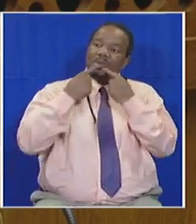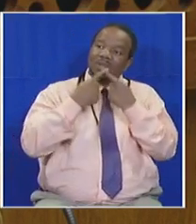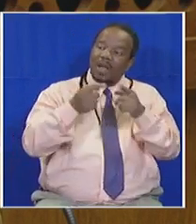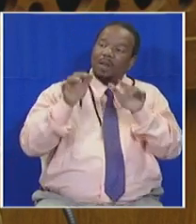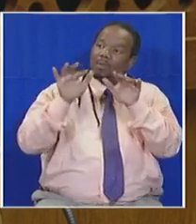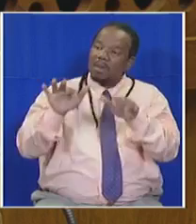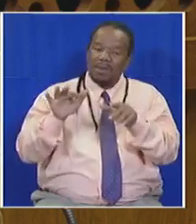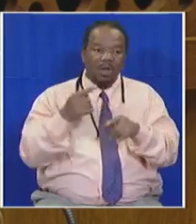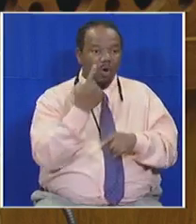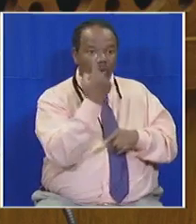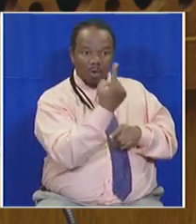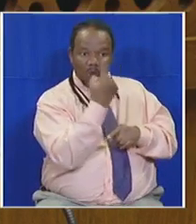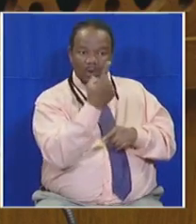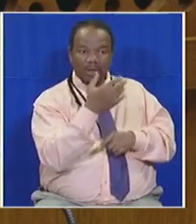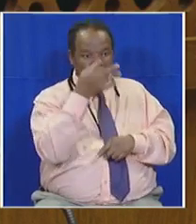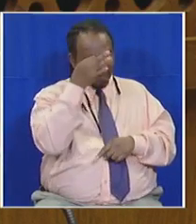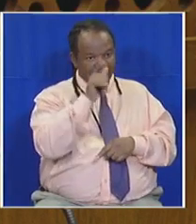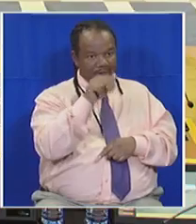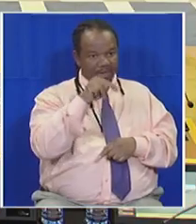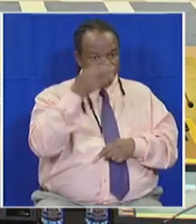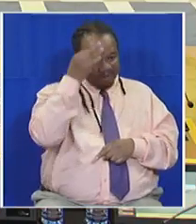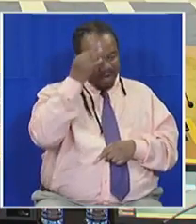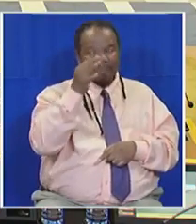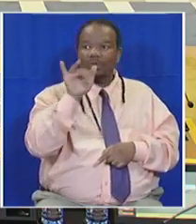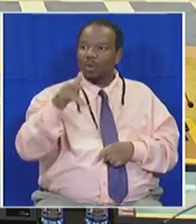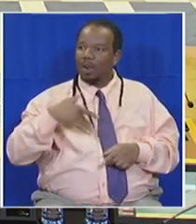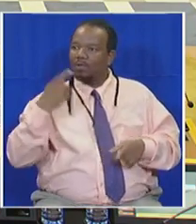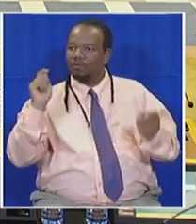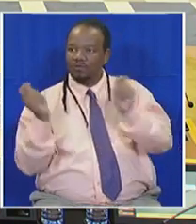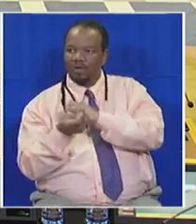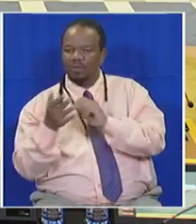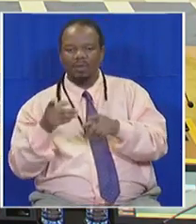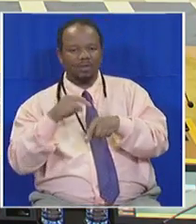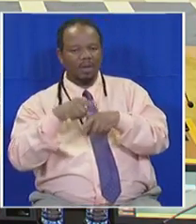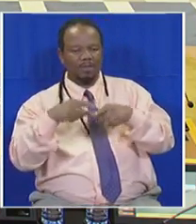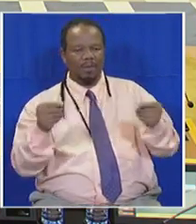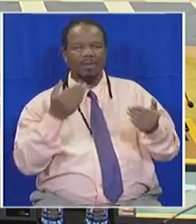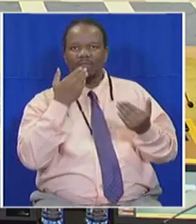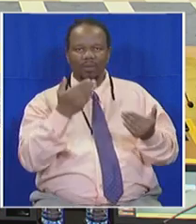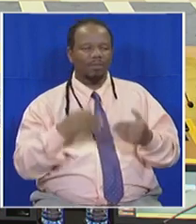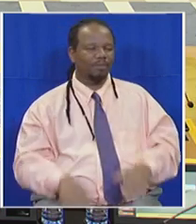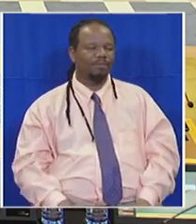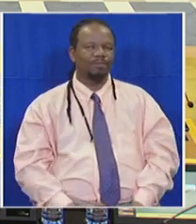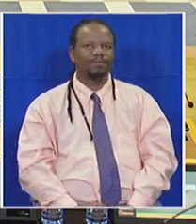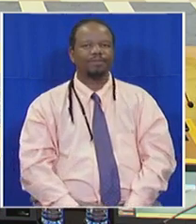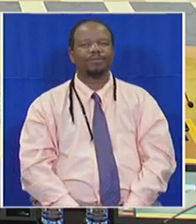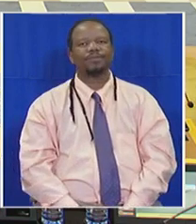government can change people's lives for better. Your time has expired, Honorable Man. Thank you very much.